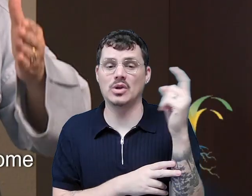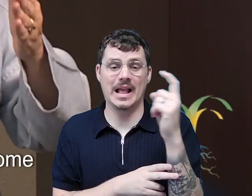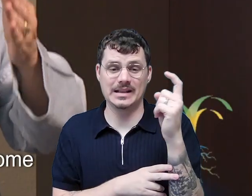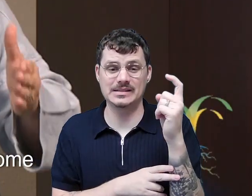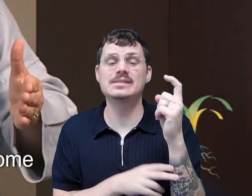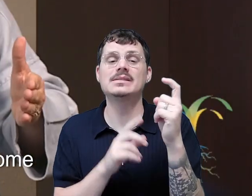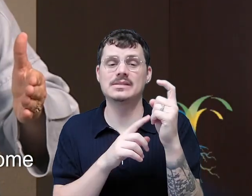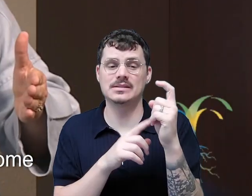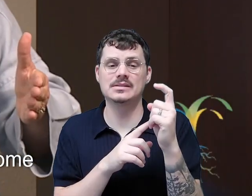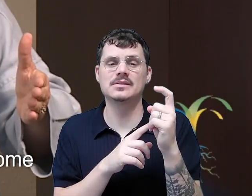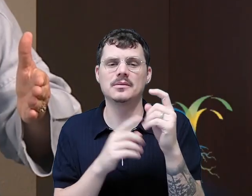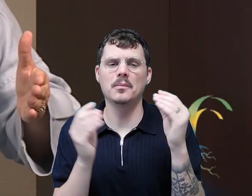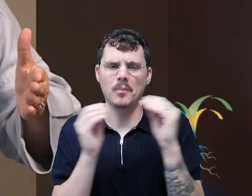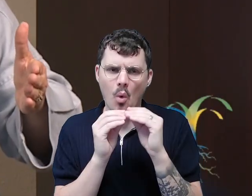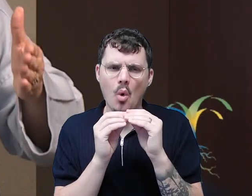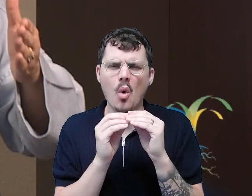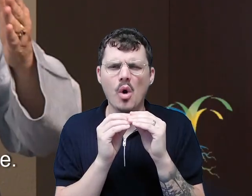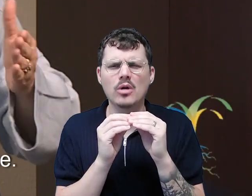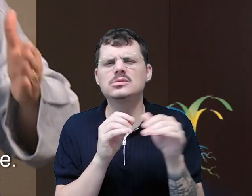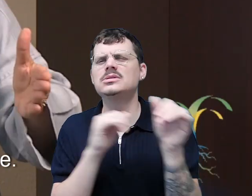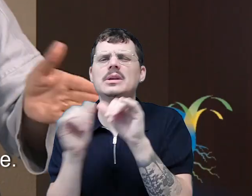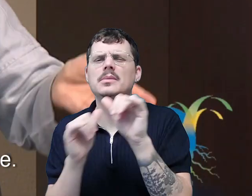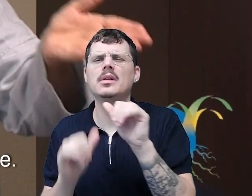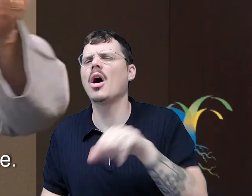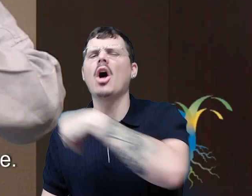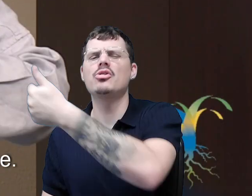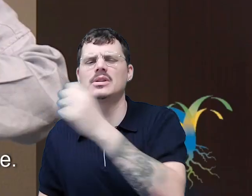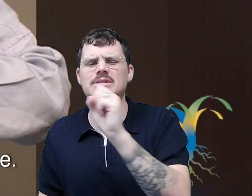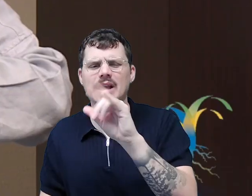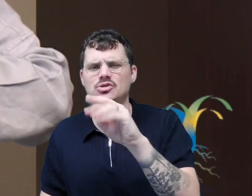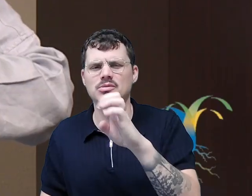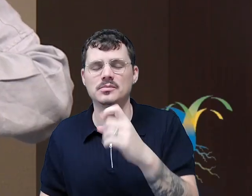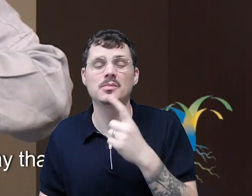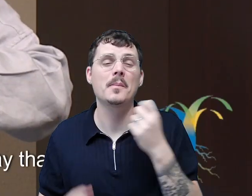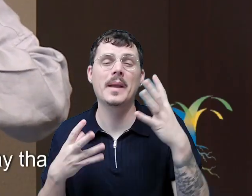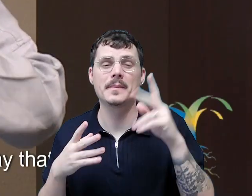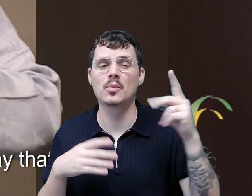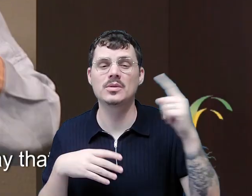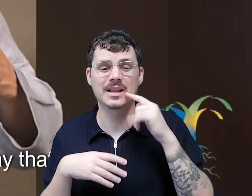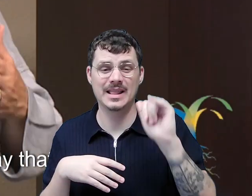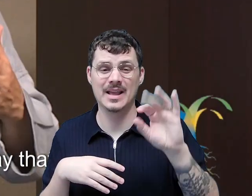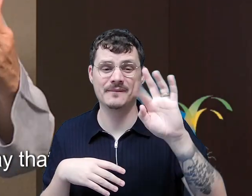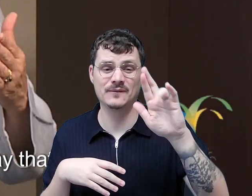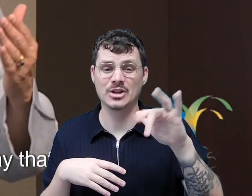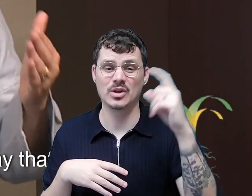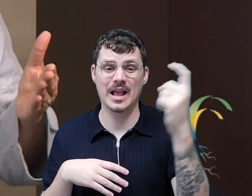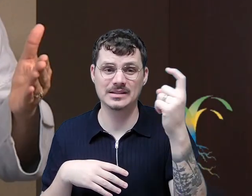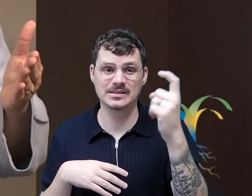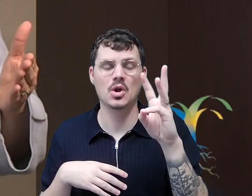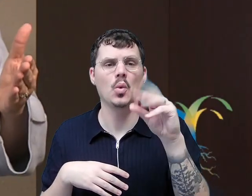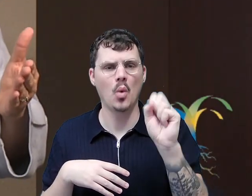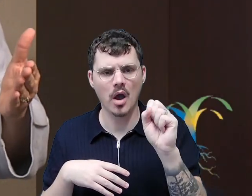and make Fragile X syndrome a lot like some other syndrome. In fact, many people wanted to say that